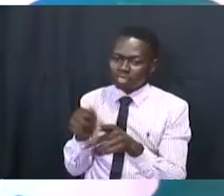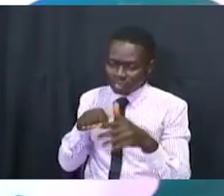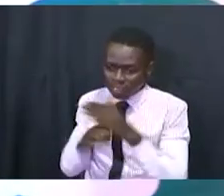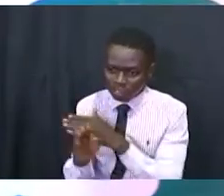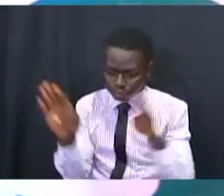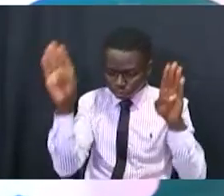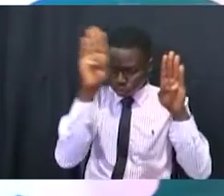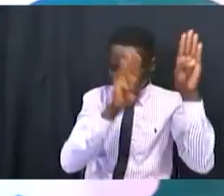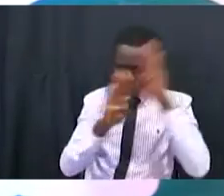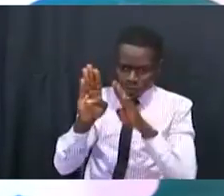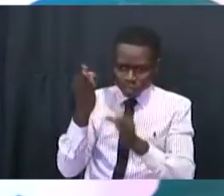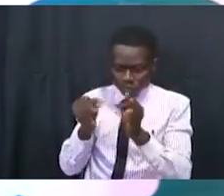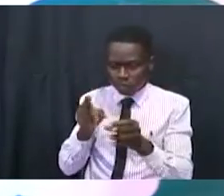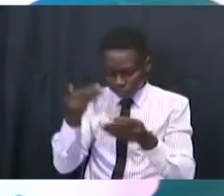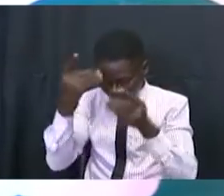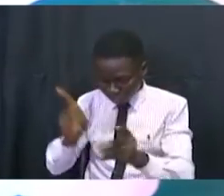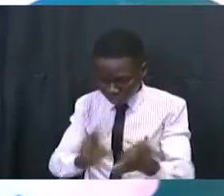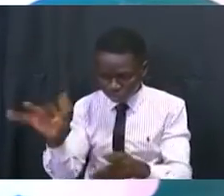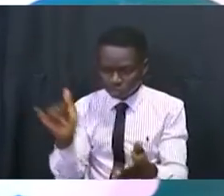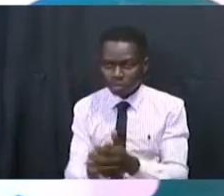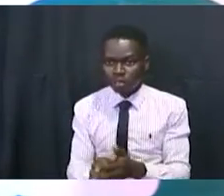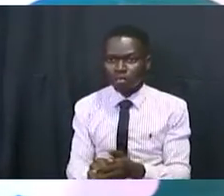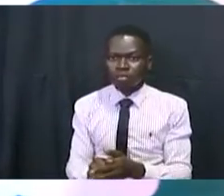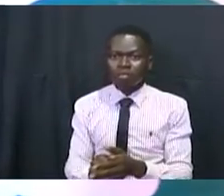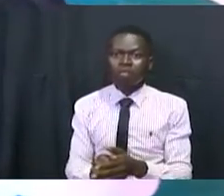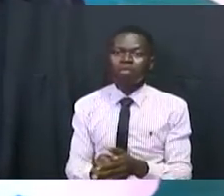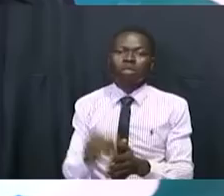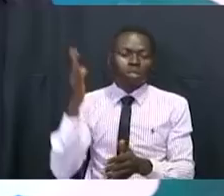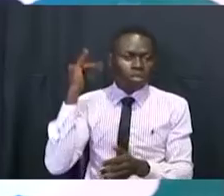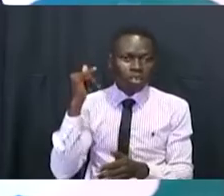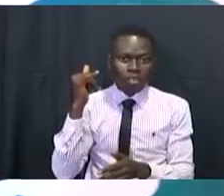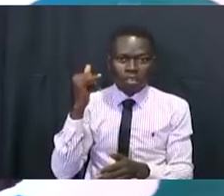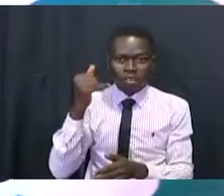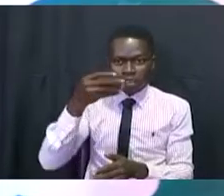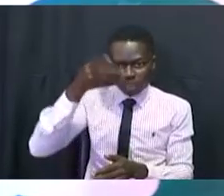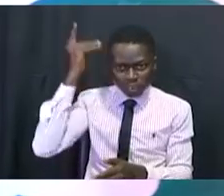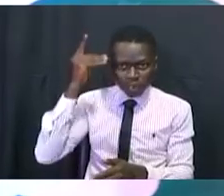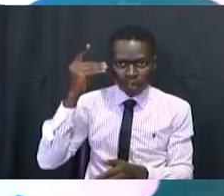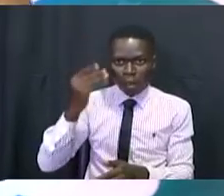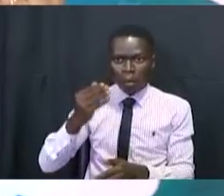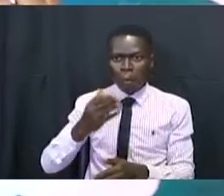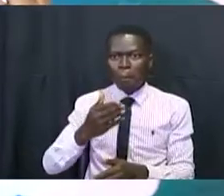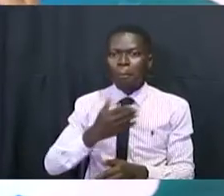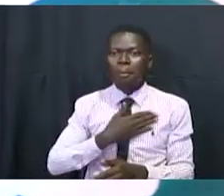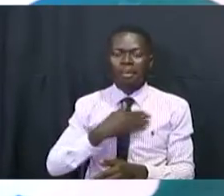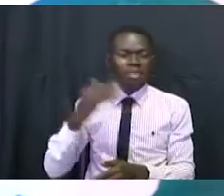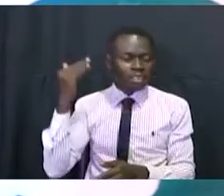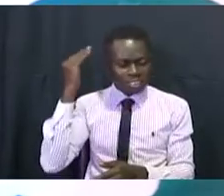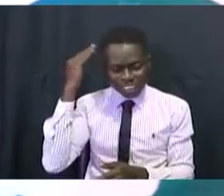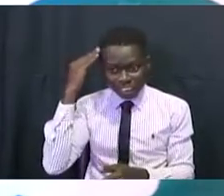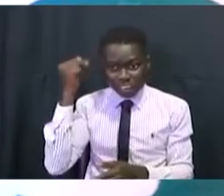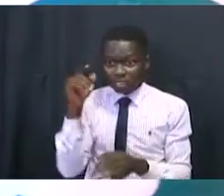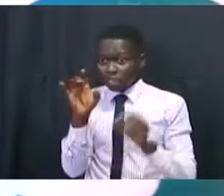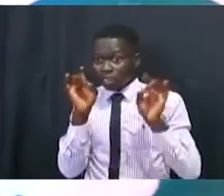by doing so. Do you agree with me? So, because when he said this, the man said, my head is on the line. Do you